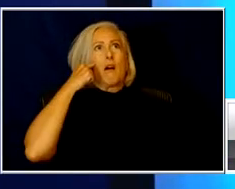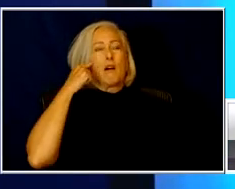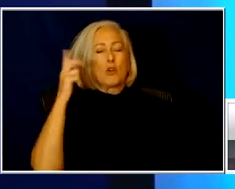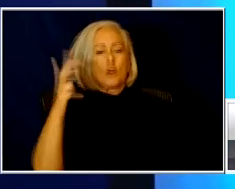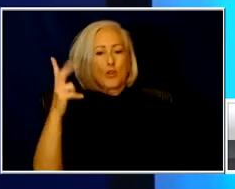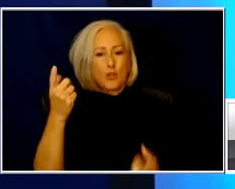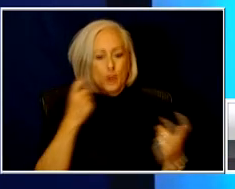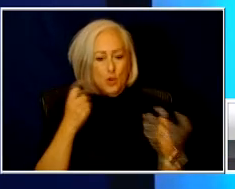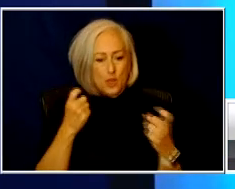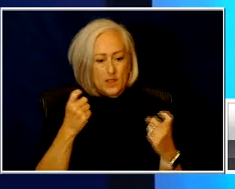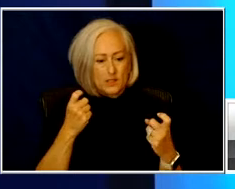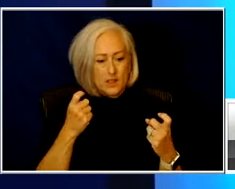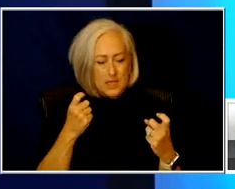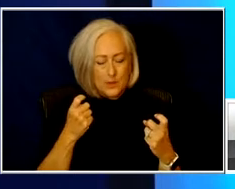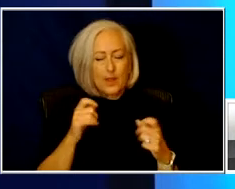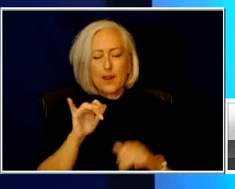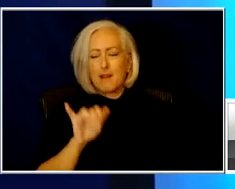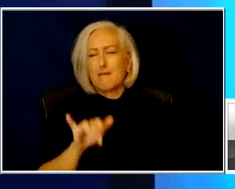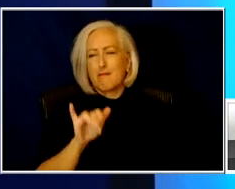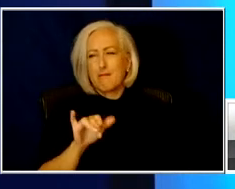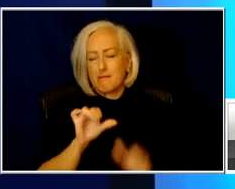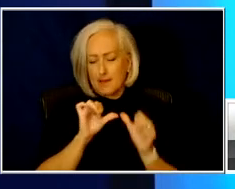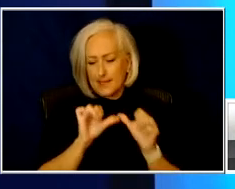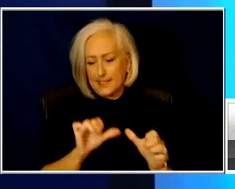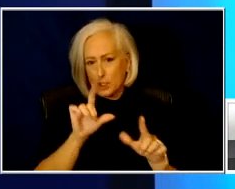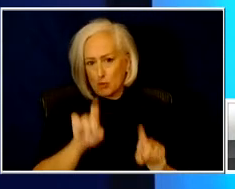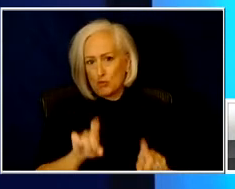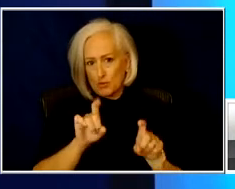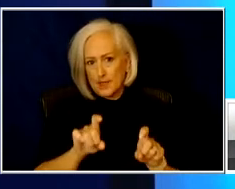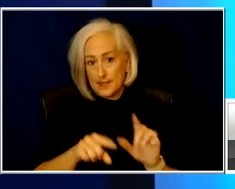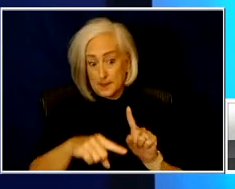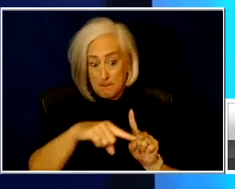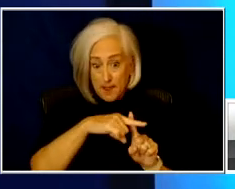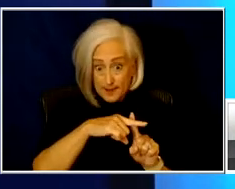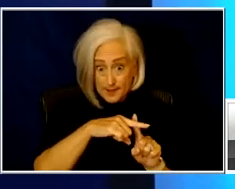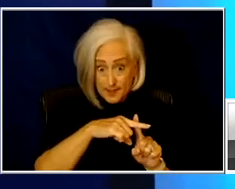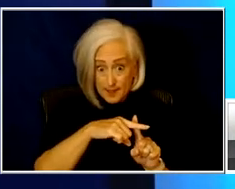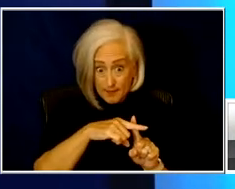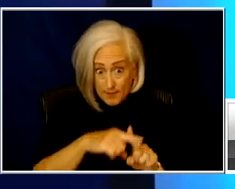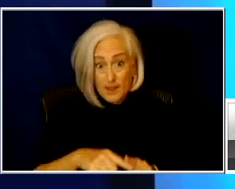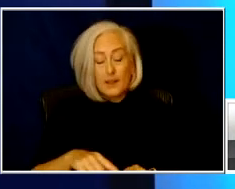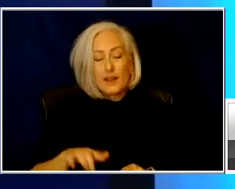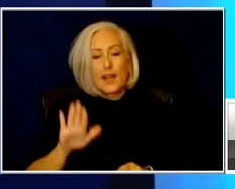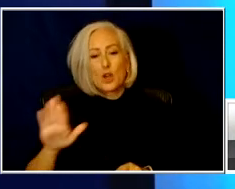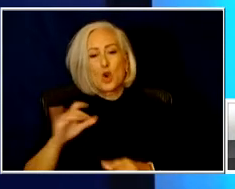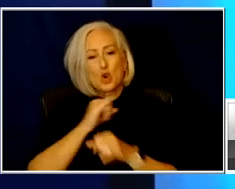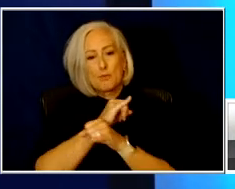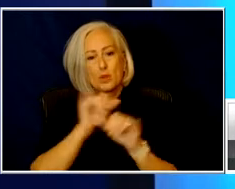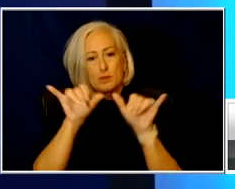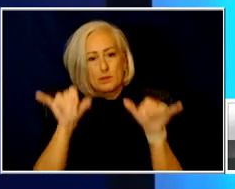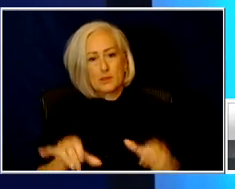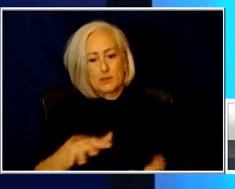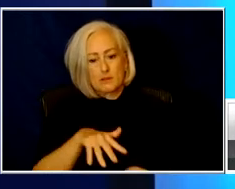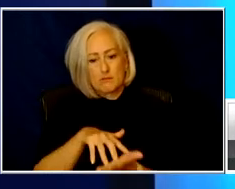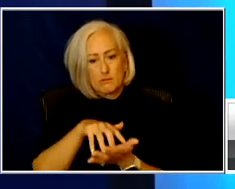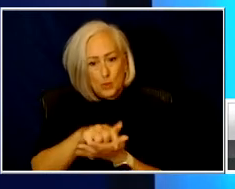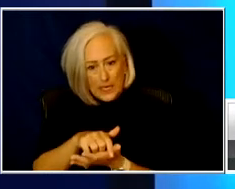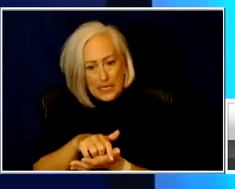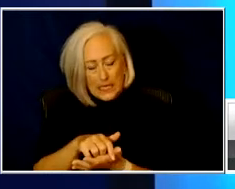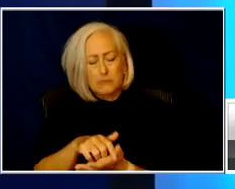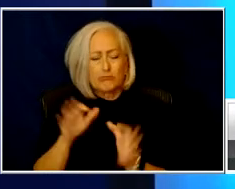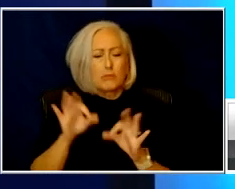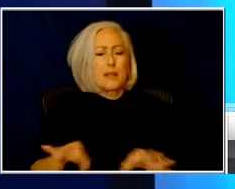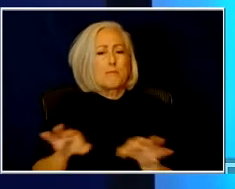continuing to test positive but more importantly that immunosuppressed status so I think it's vitally important to talk with your uh medical team